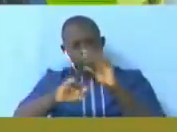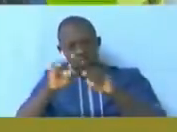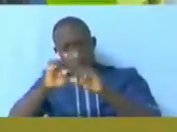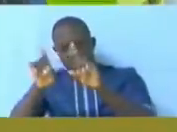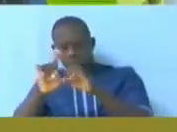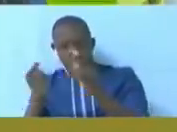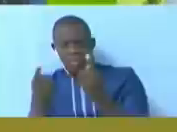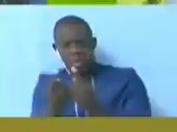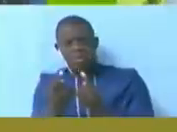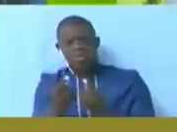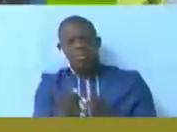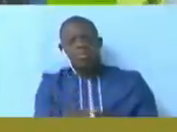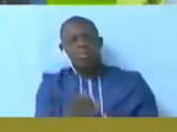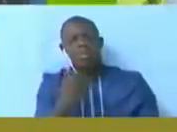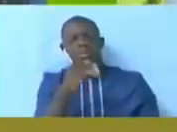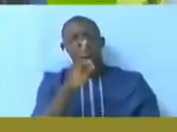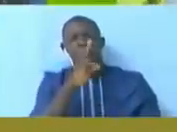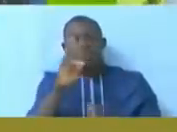involved?